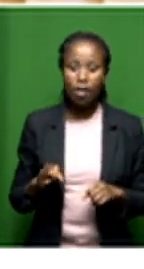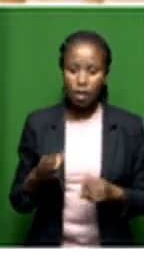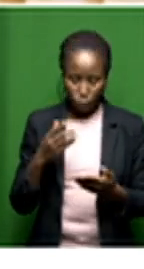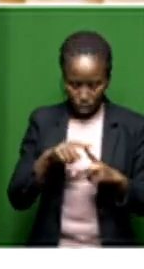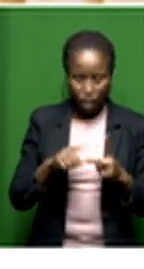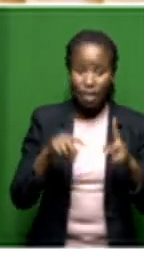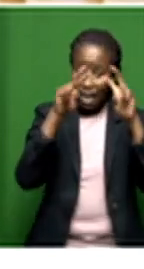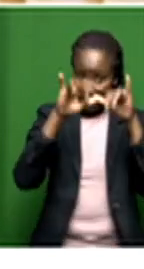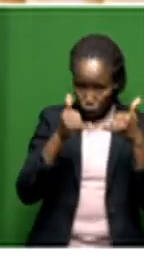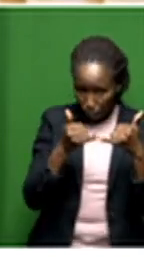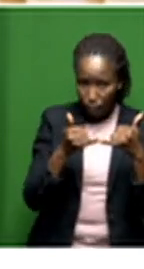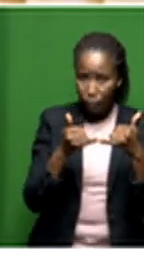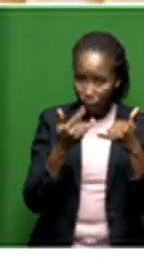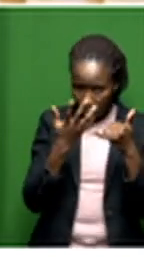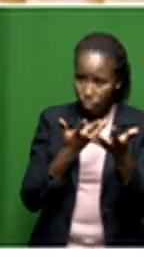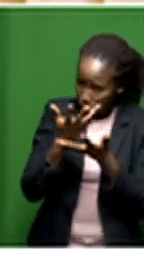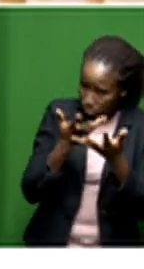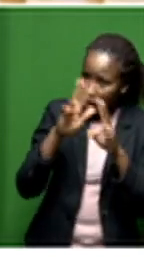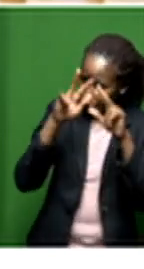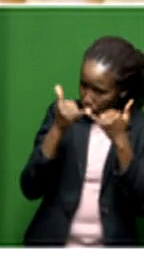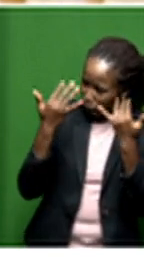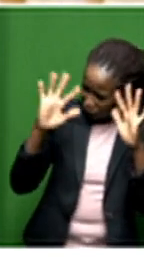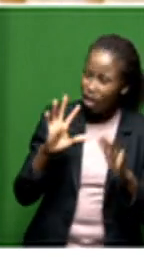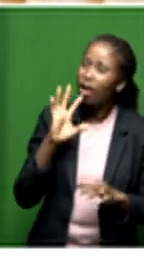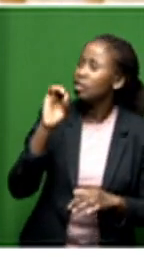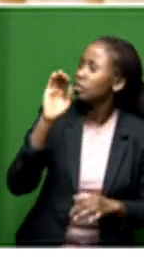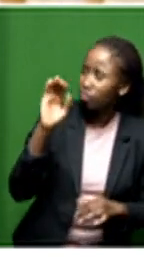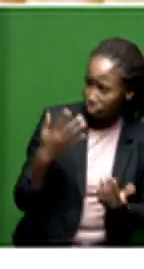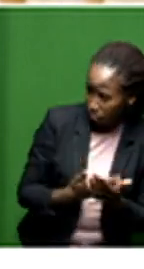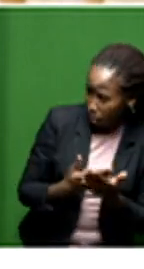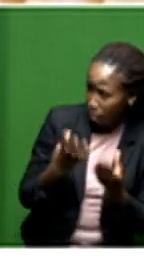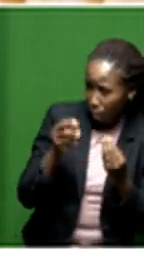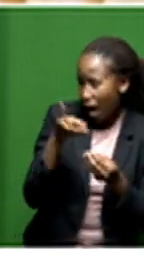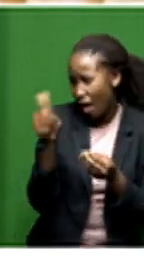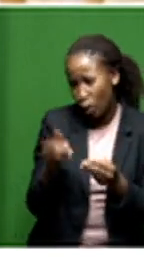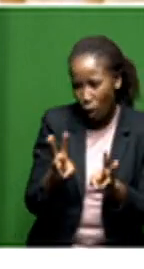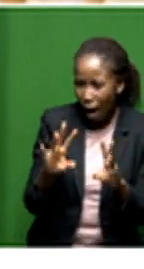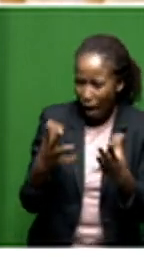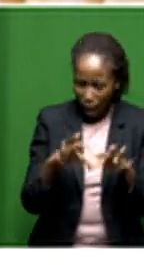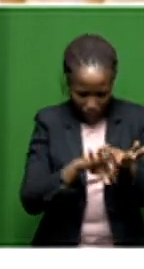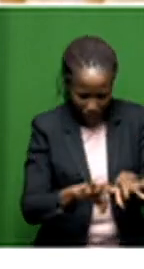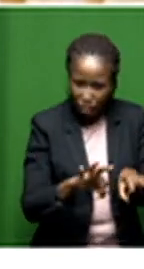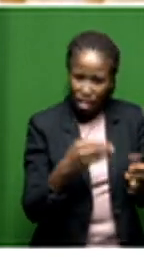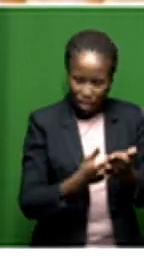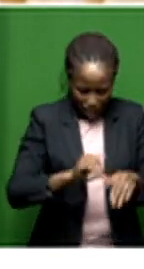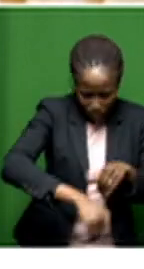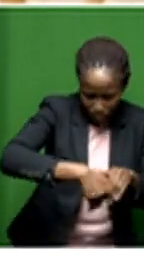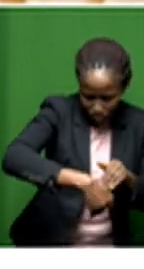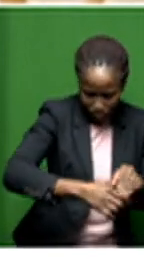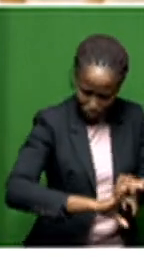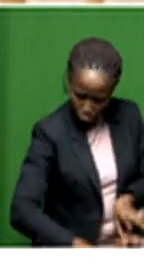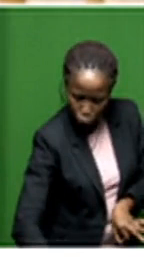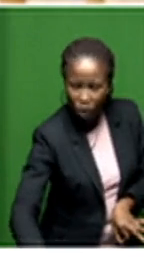with Eskom, we've met Eskom. We're saying, is there alternative methods of putting in our cables? Do we put them underground? Do we put them